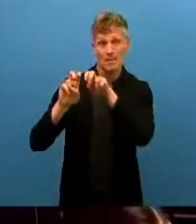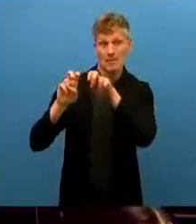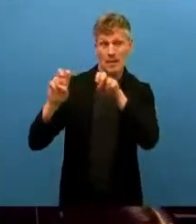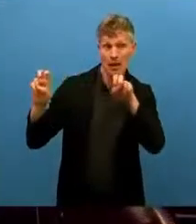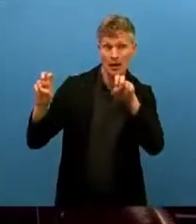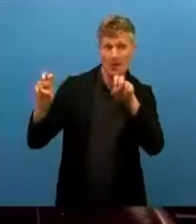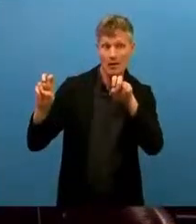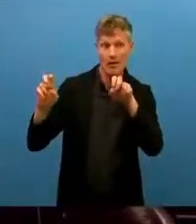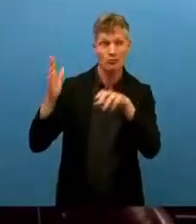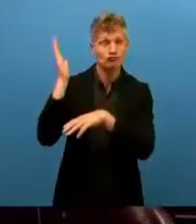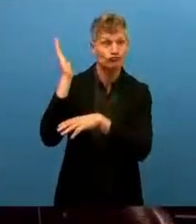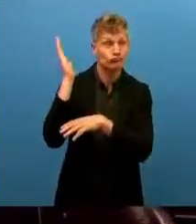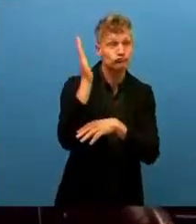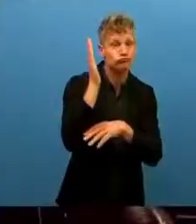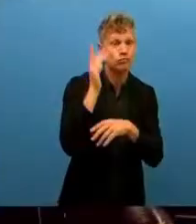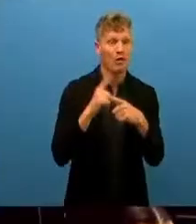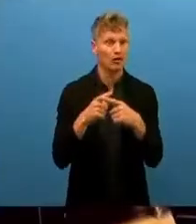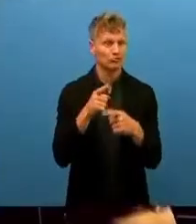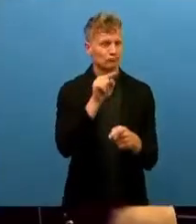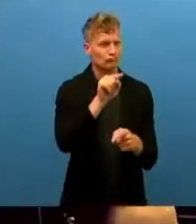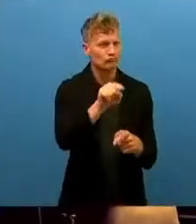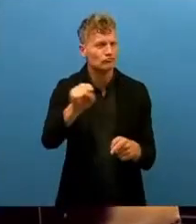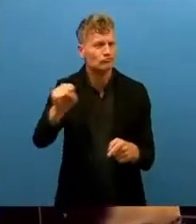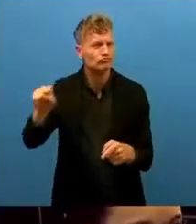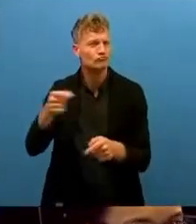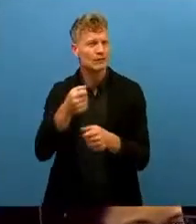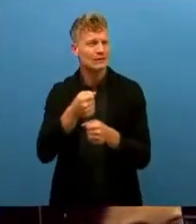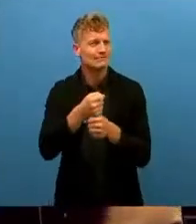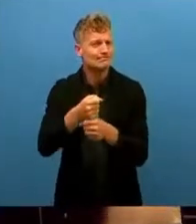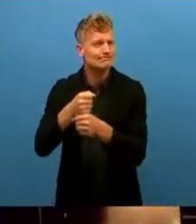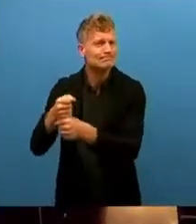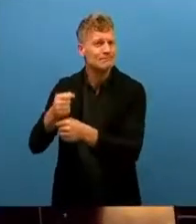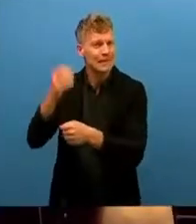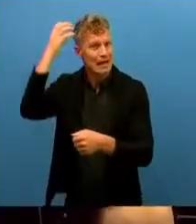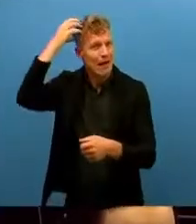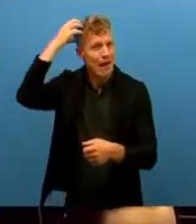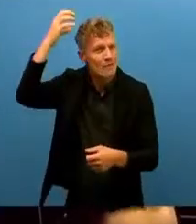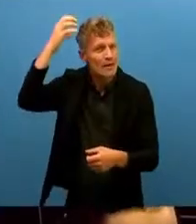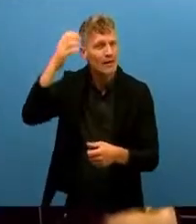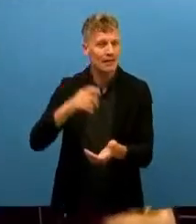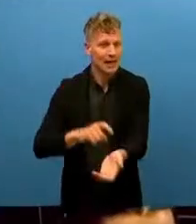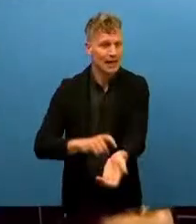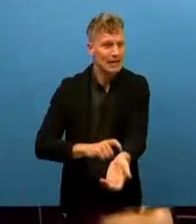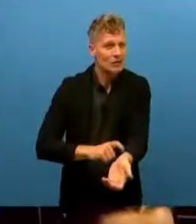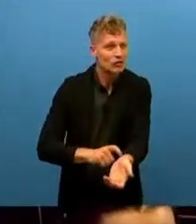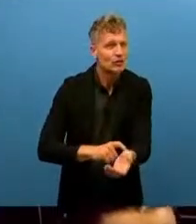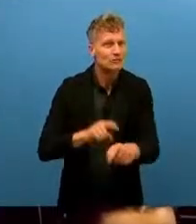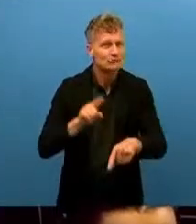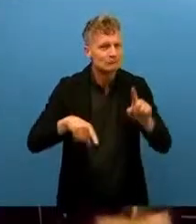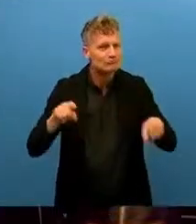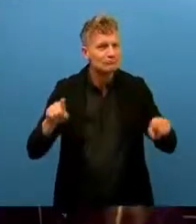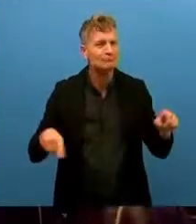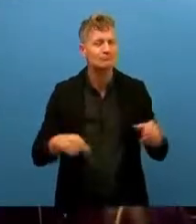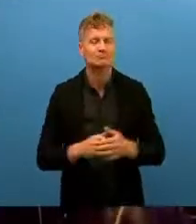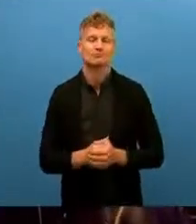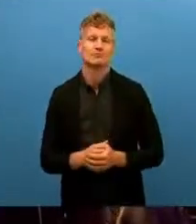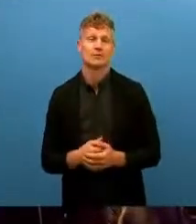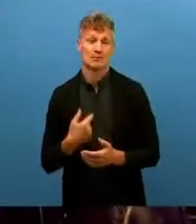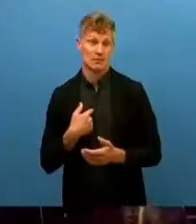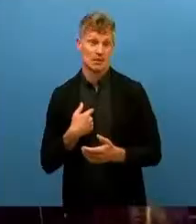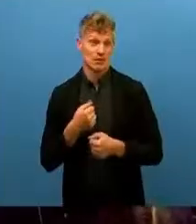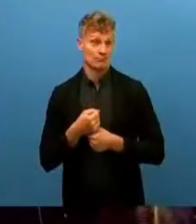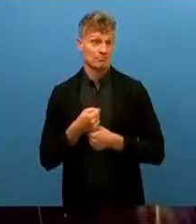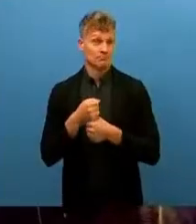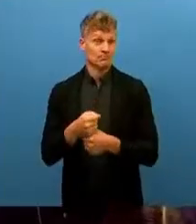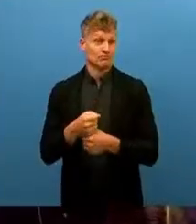to representatives from Indigenous peoples and states. On behalf of the group of facilitators of the Human Rights and